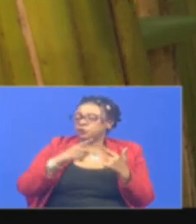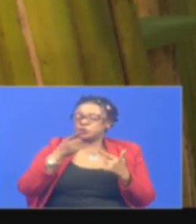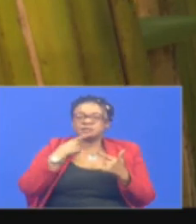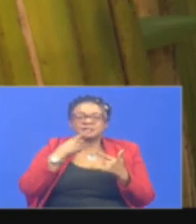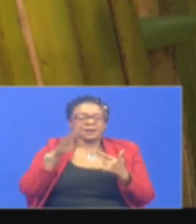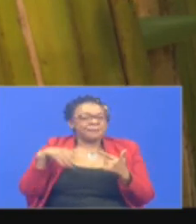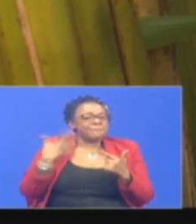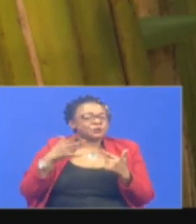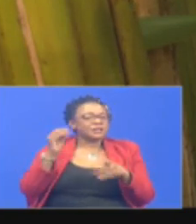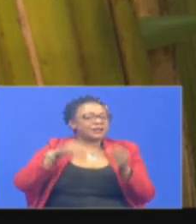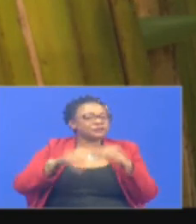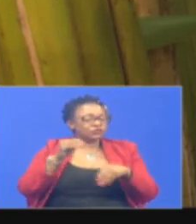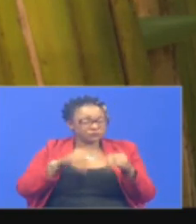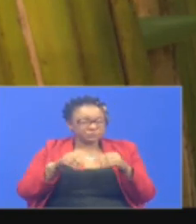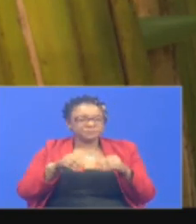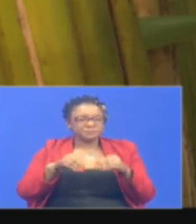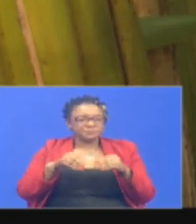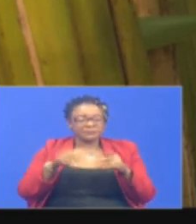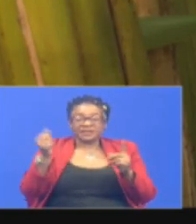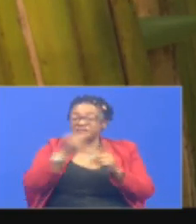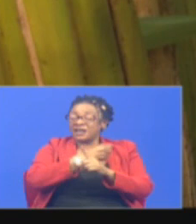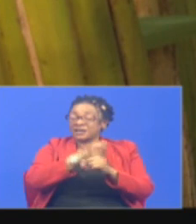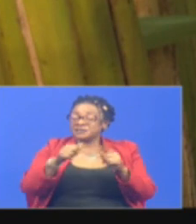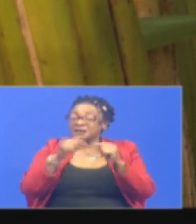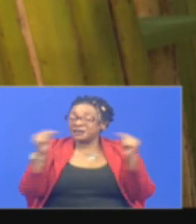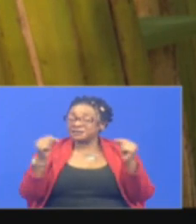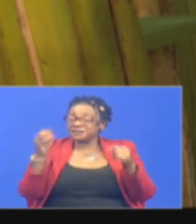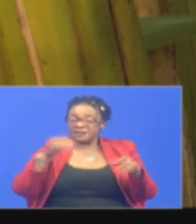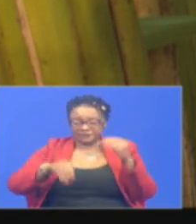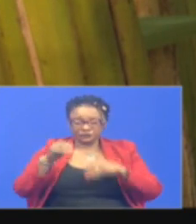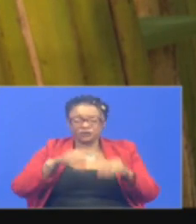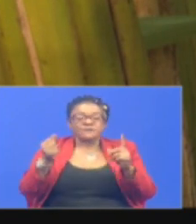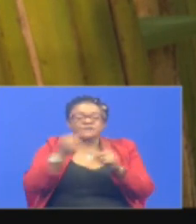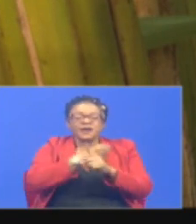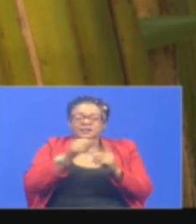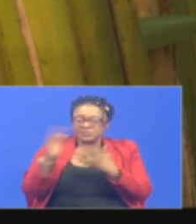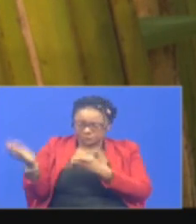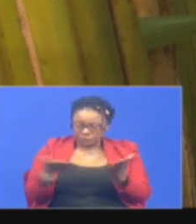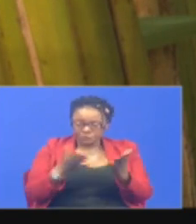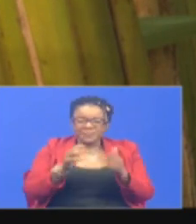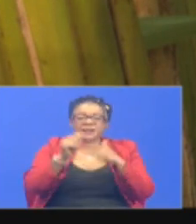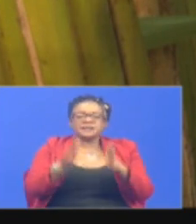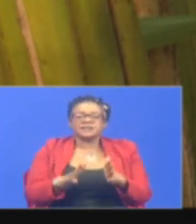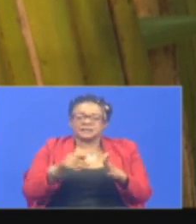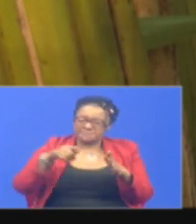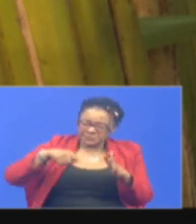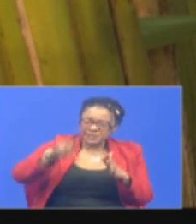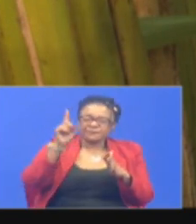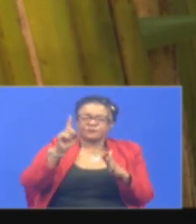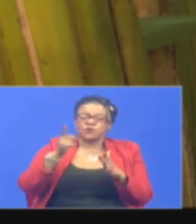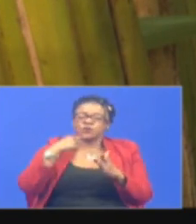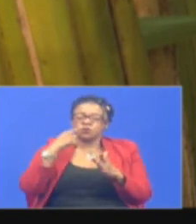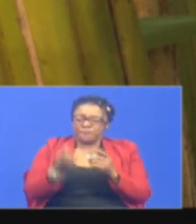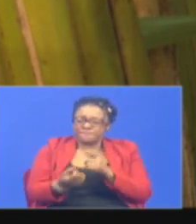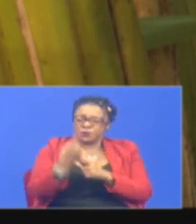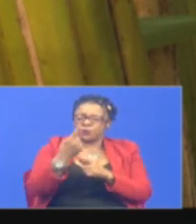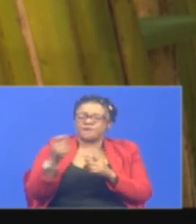elections and violence against election. The violence is brought by these leaders. They are the ones. They instigate